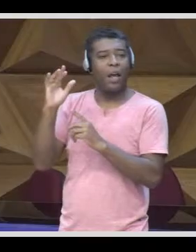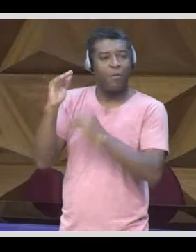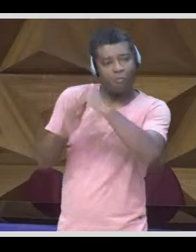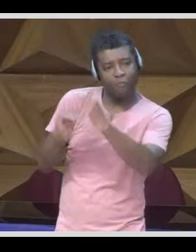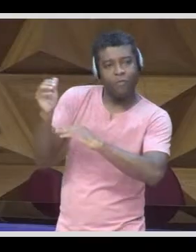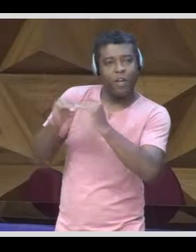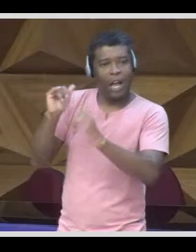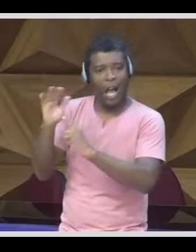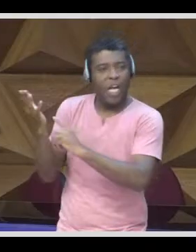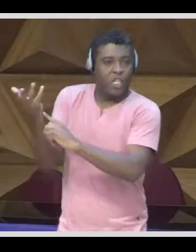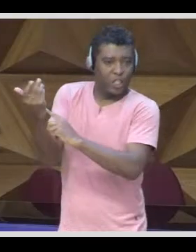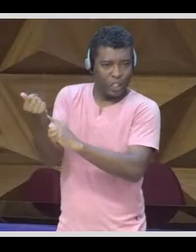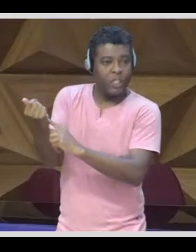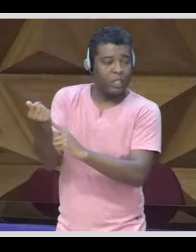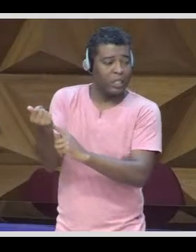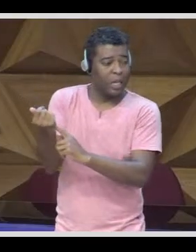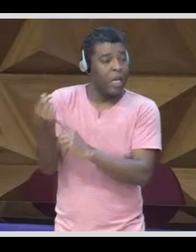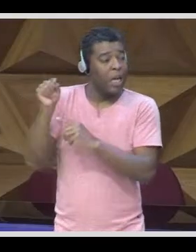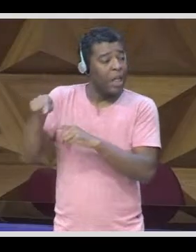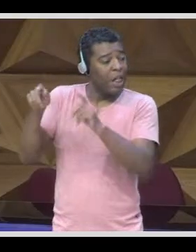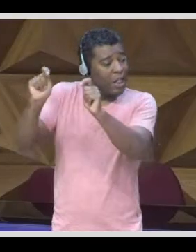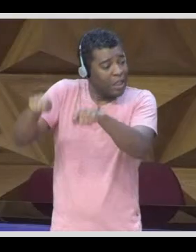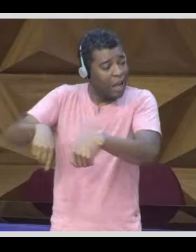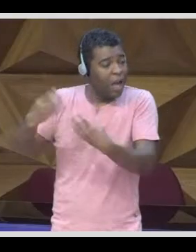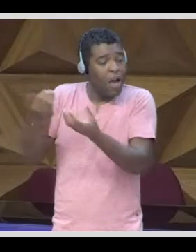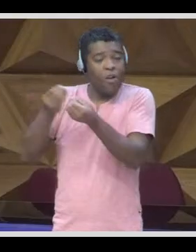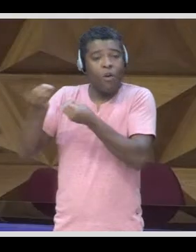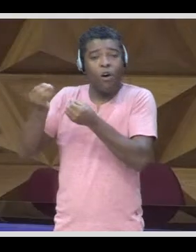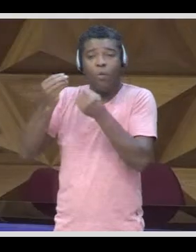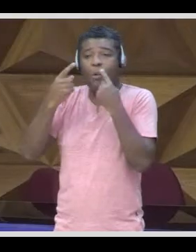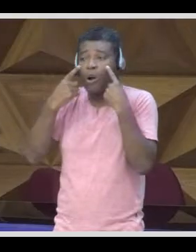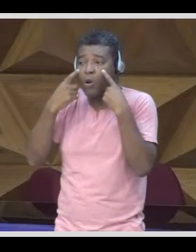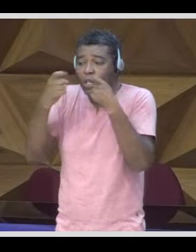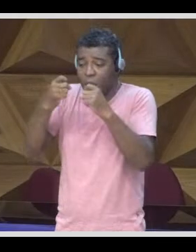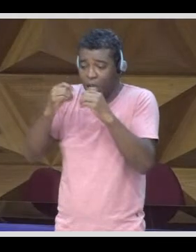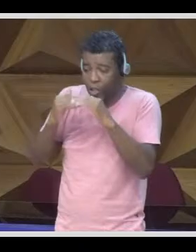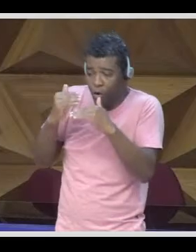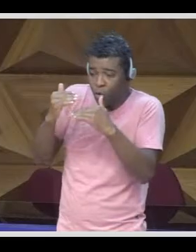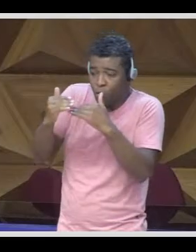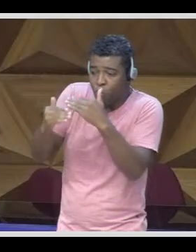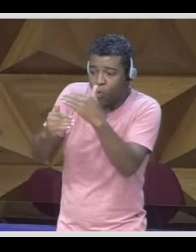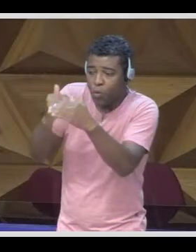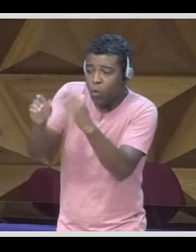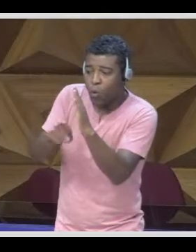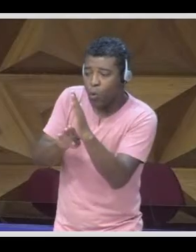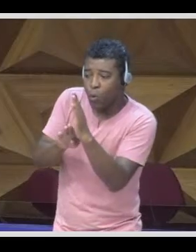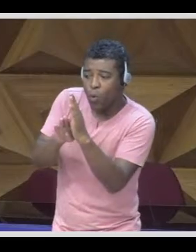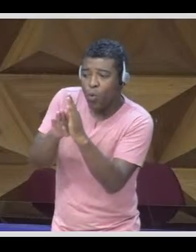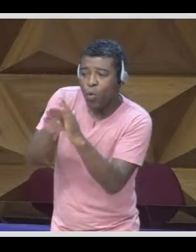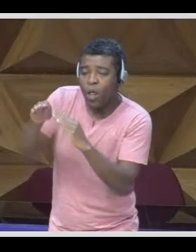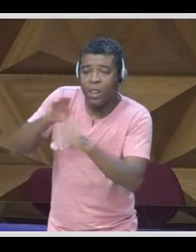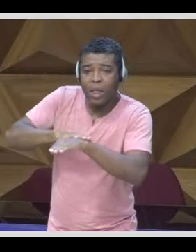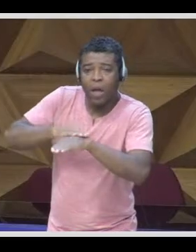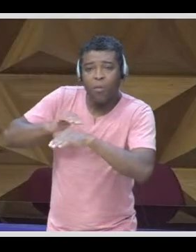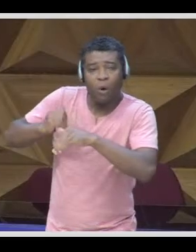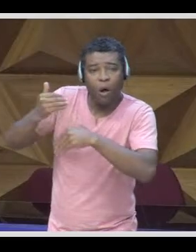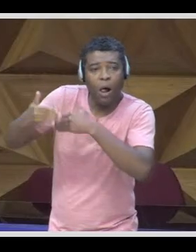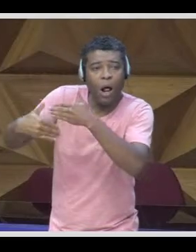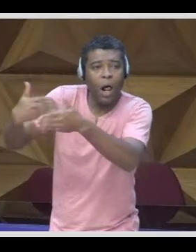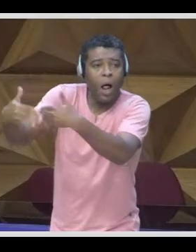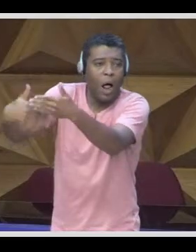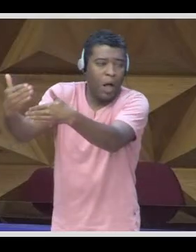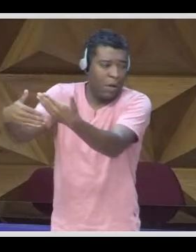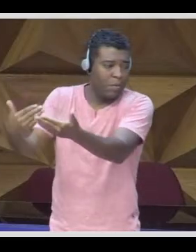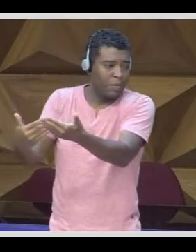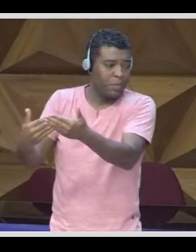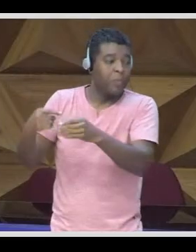user evolved over time. This state diagram here is proposed to try to capture these